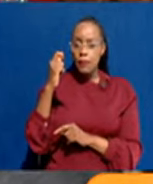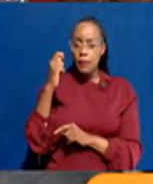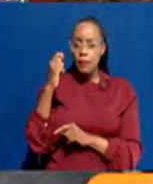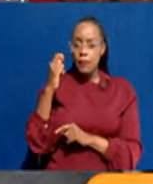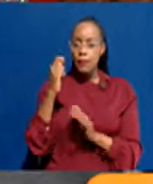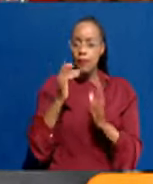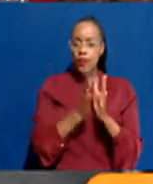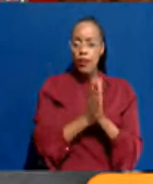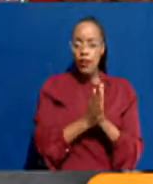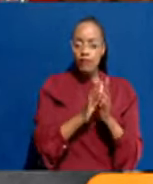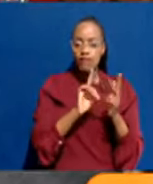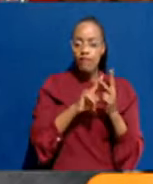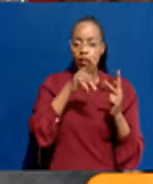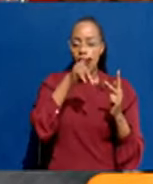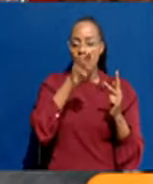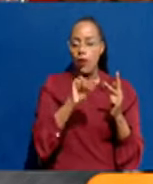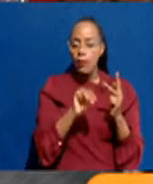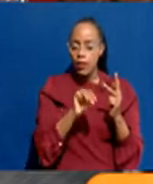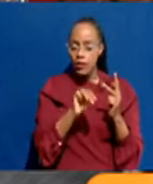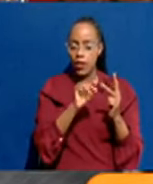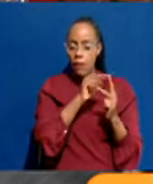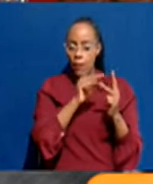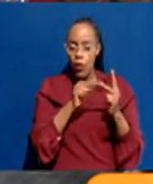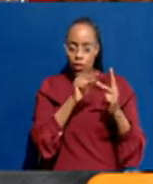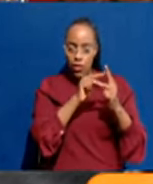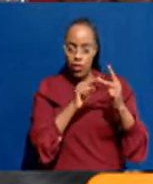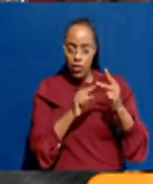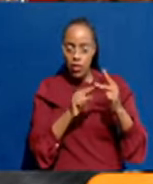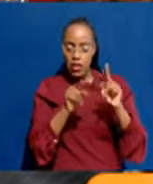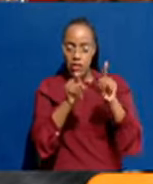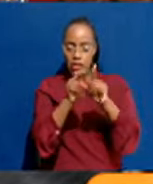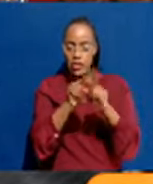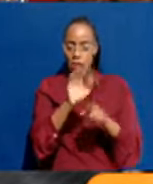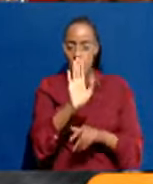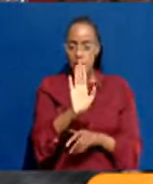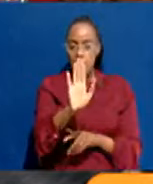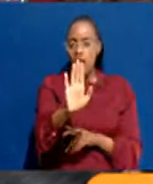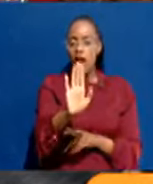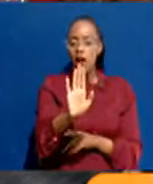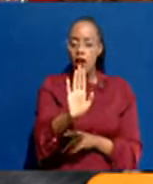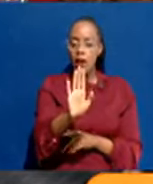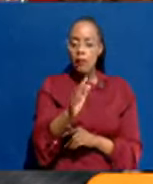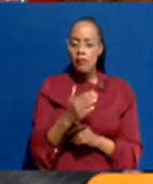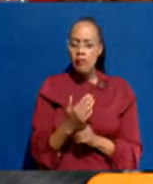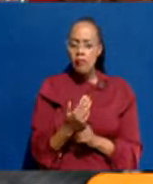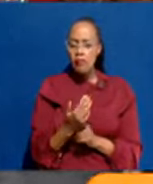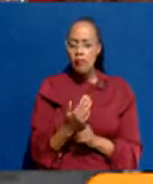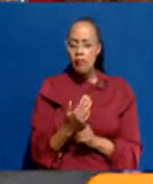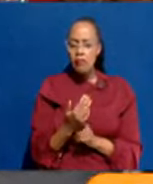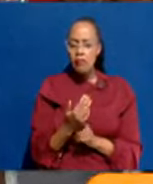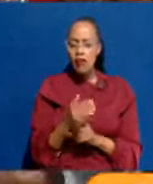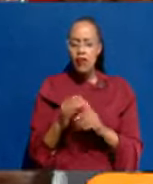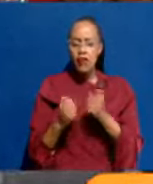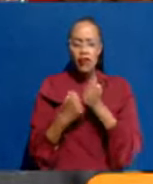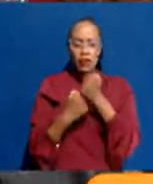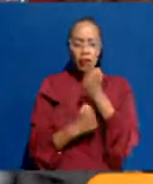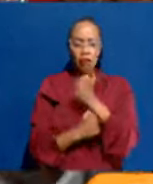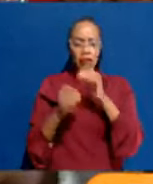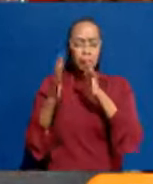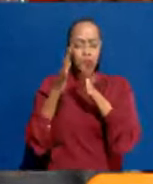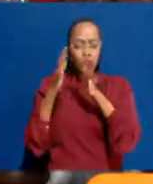and the prime minister, you know, as his, you know, a key pillar in terms